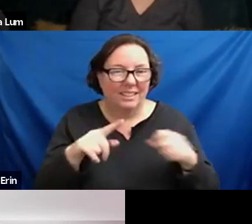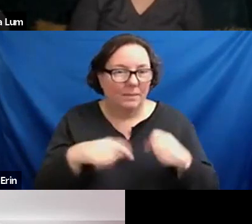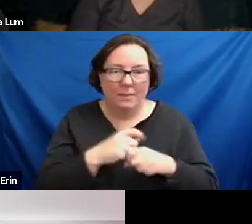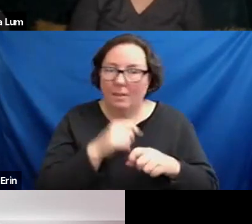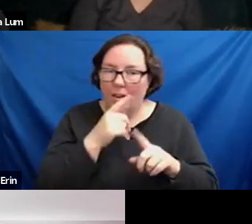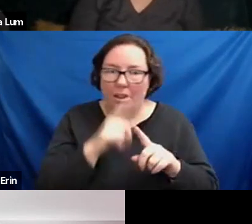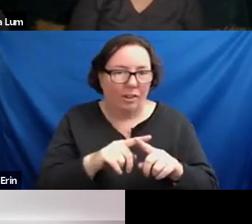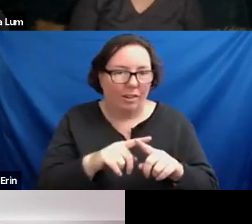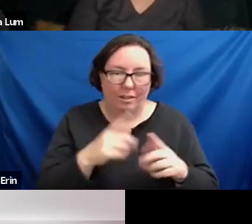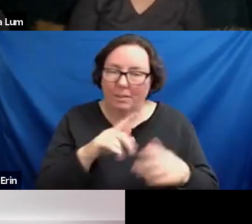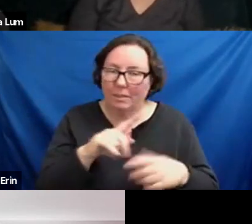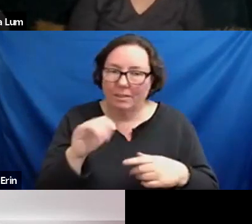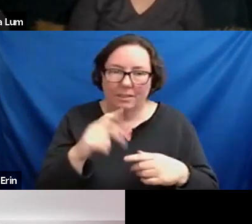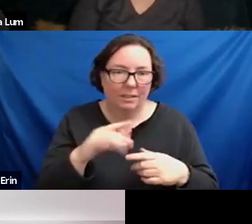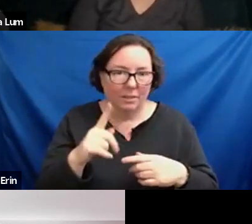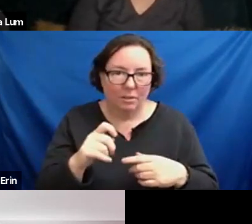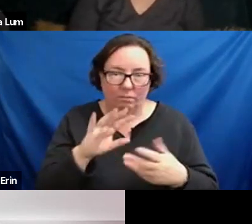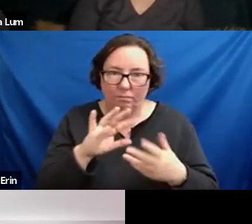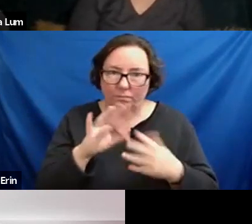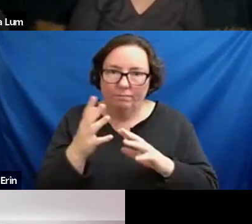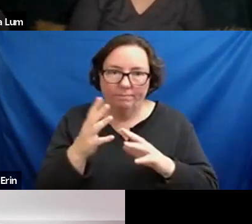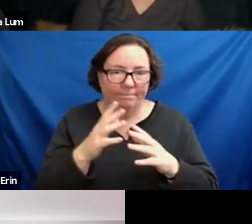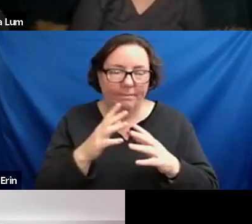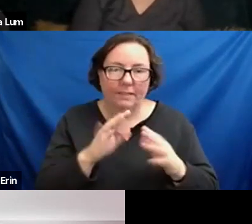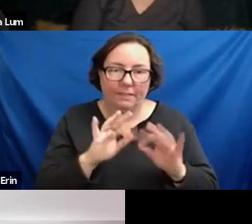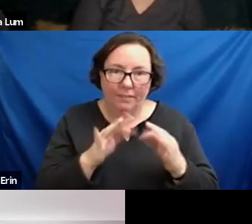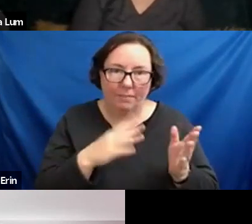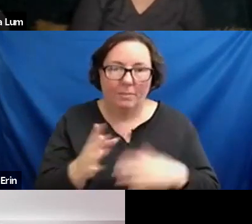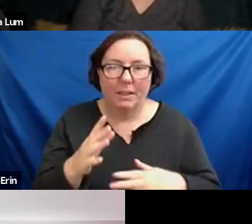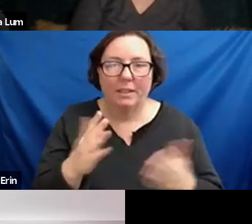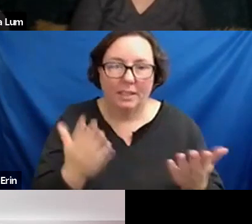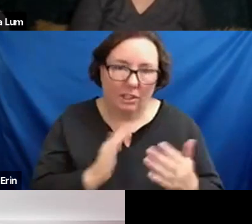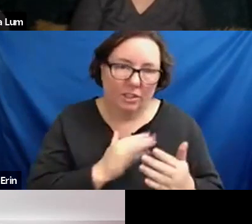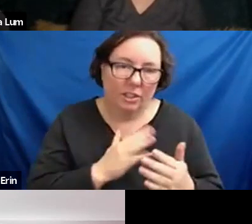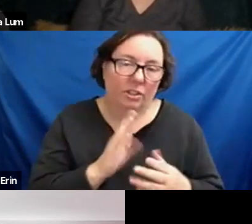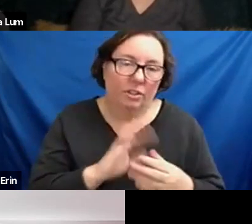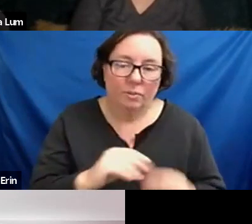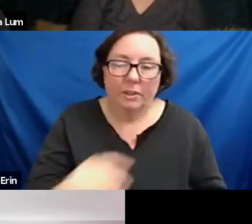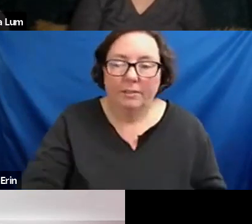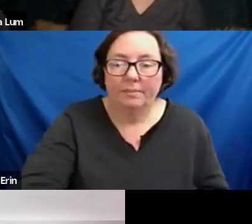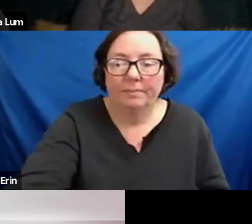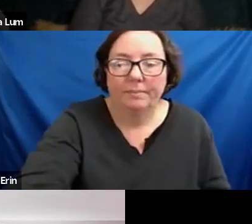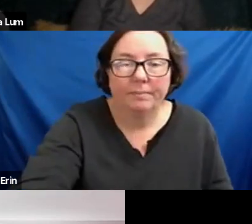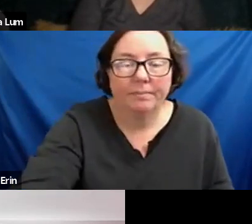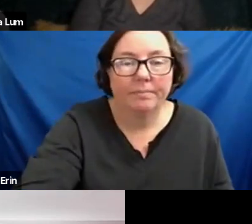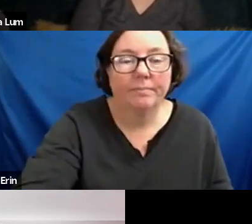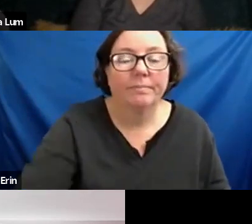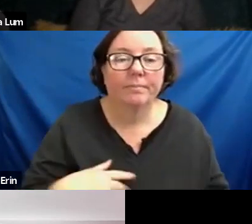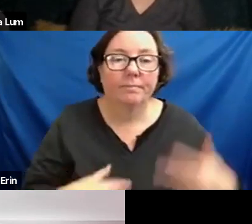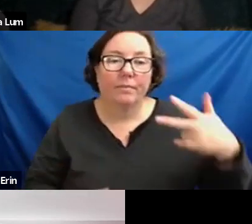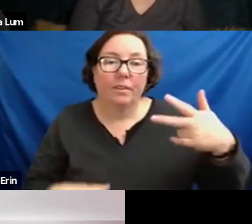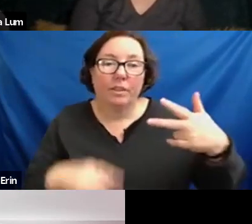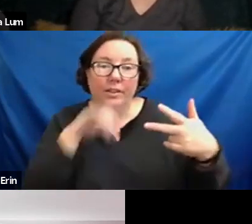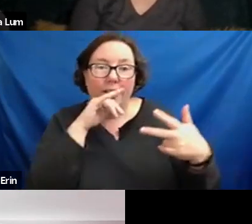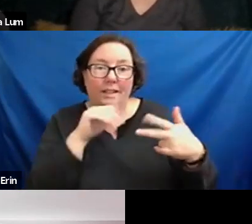that the zip code combined derailed our family plan. Okay, here's our family story. As we see, we have 3 children in all the